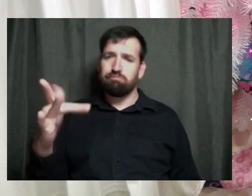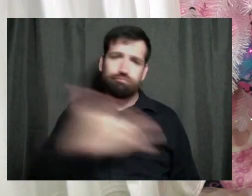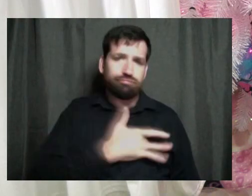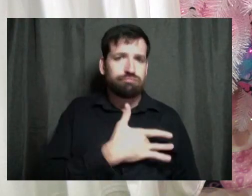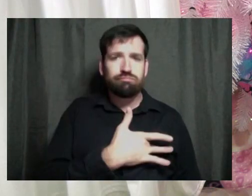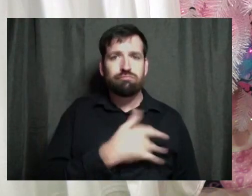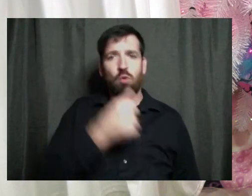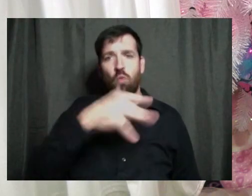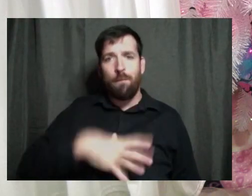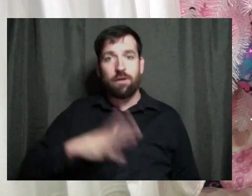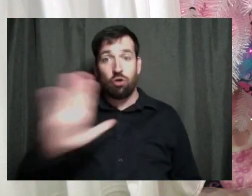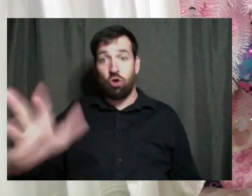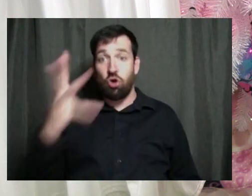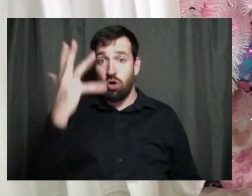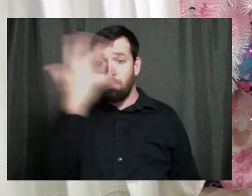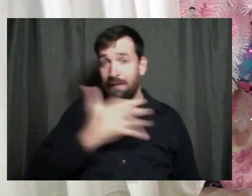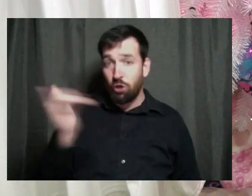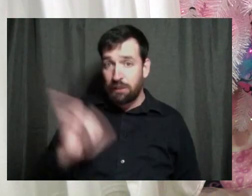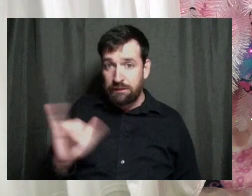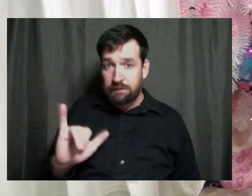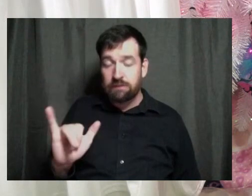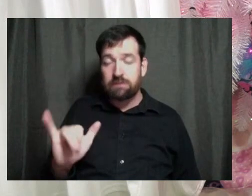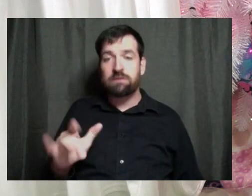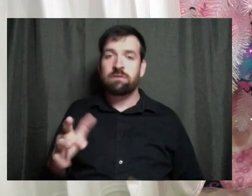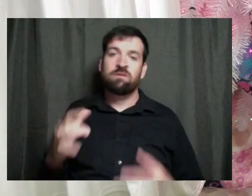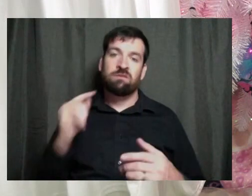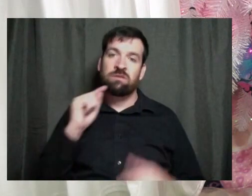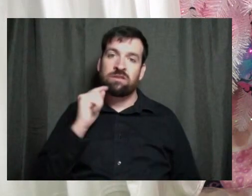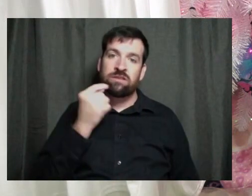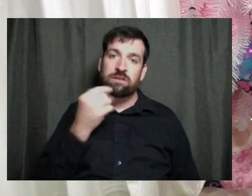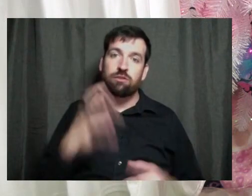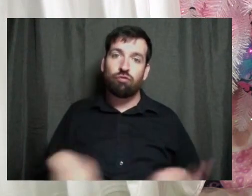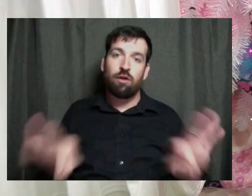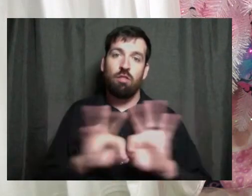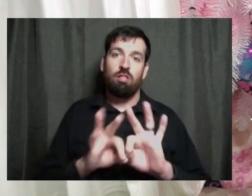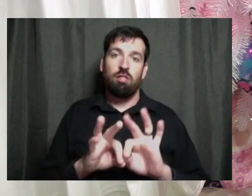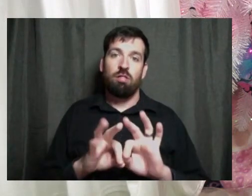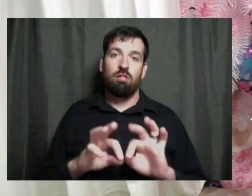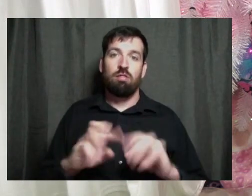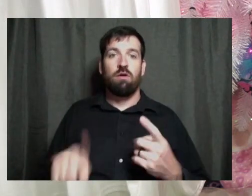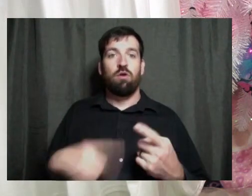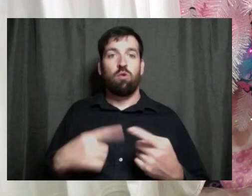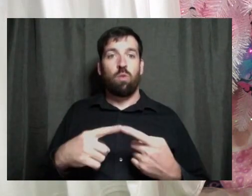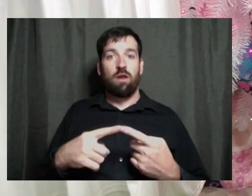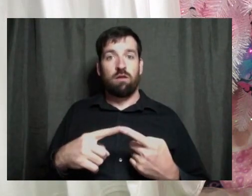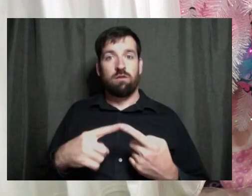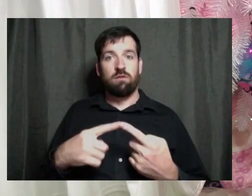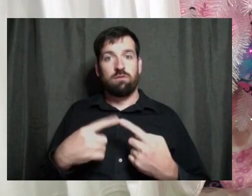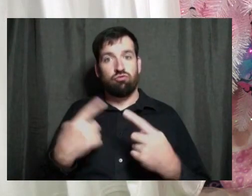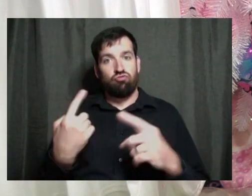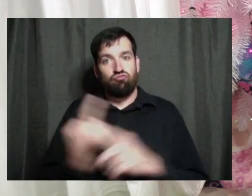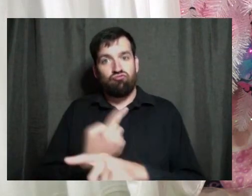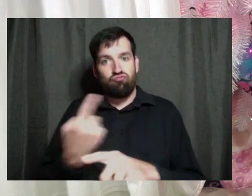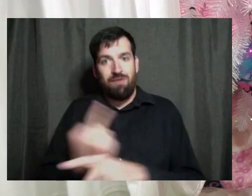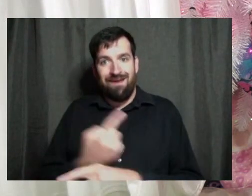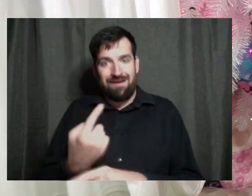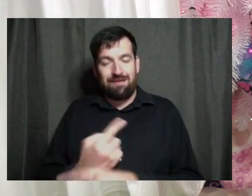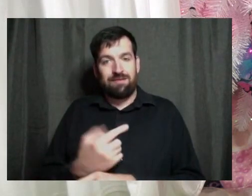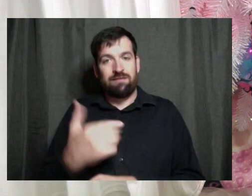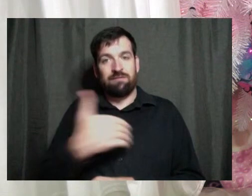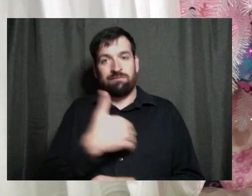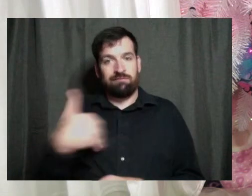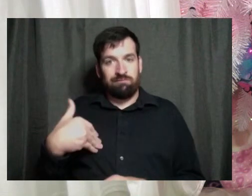appearance is critical. And when you have the right mastectomy fitter, learning